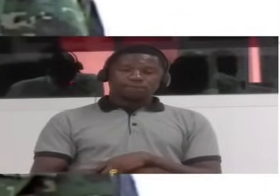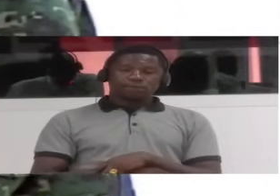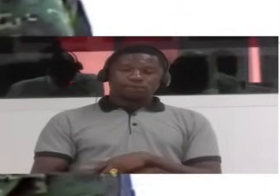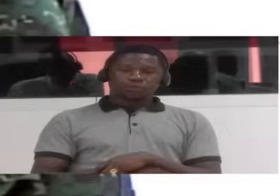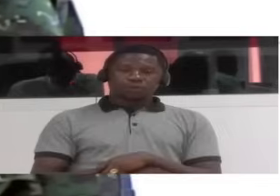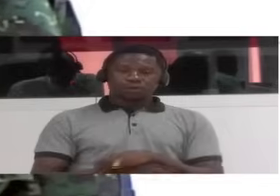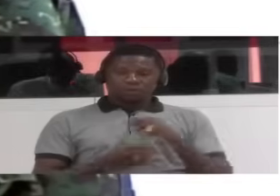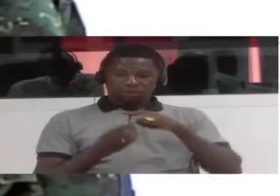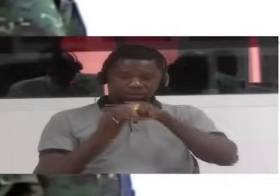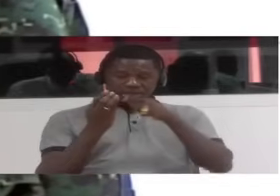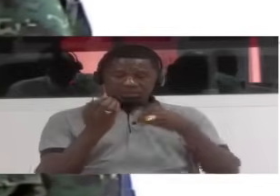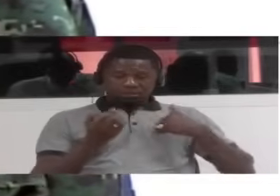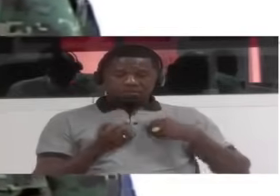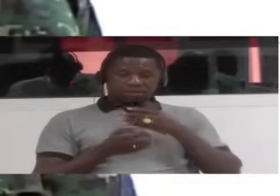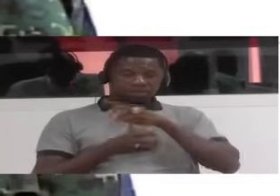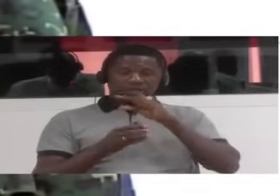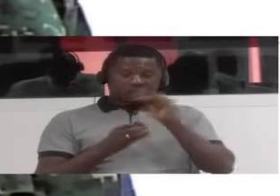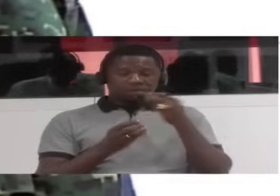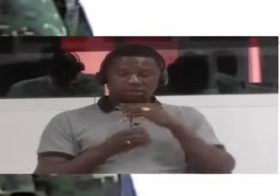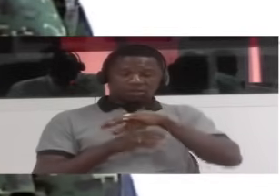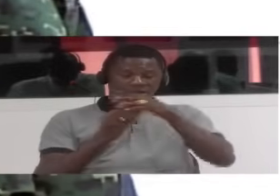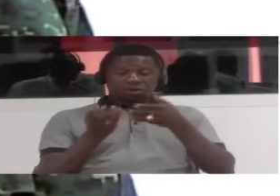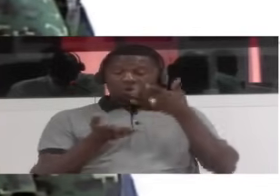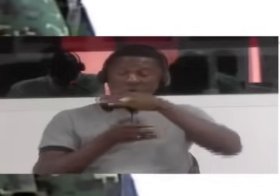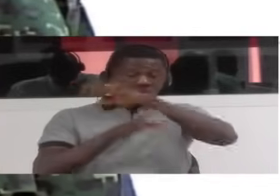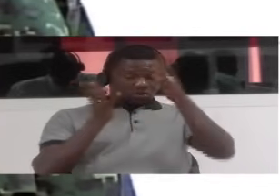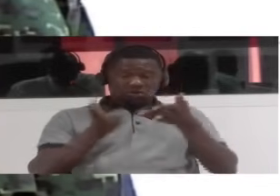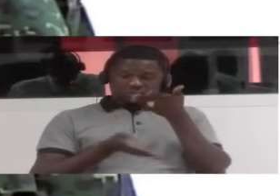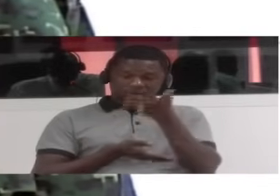All these people I named here, we are all there.